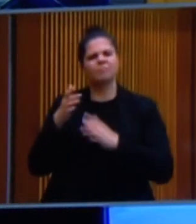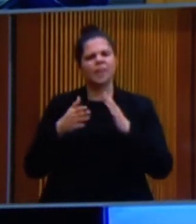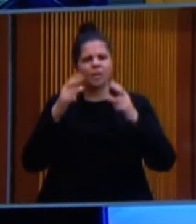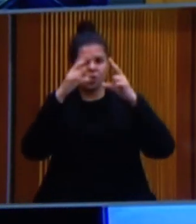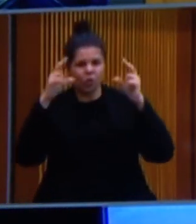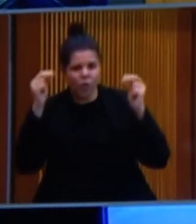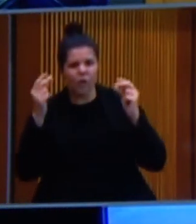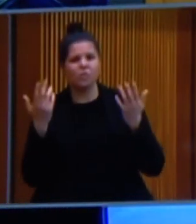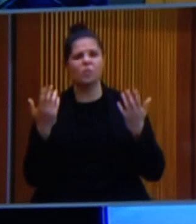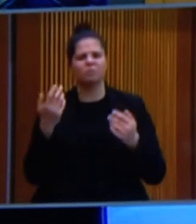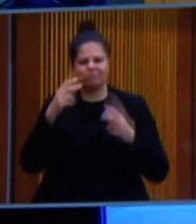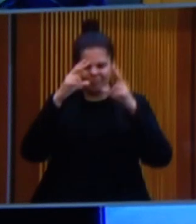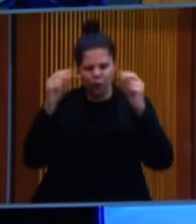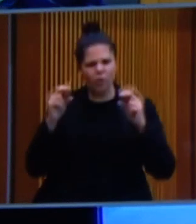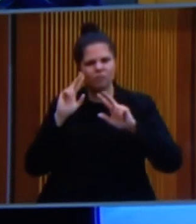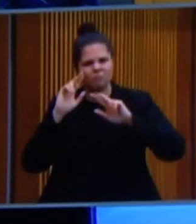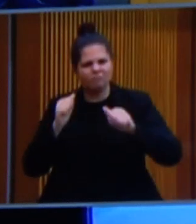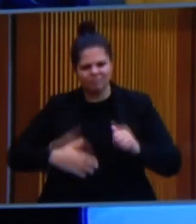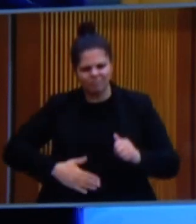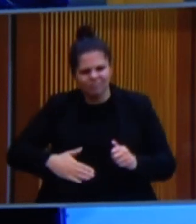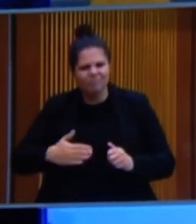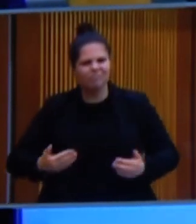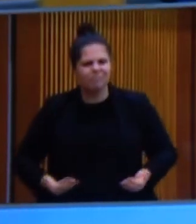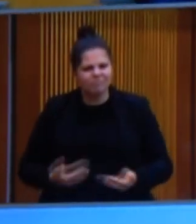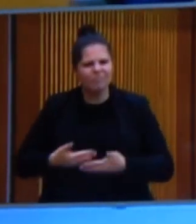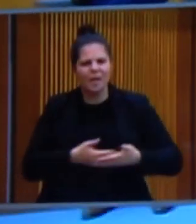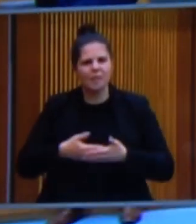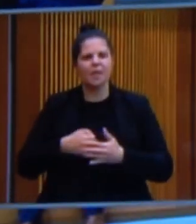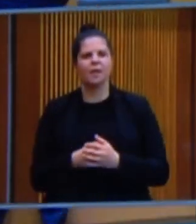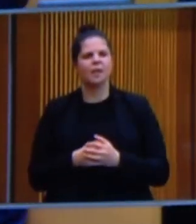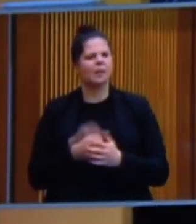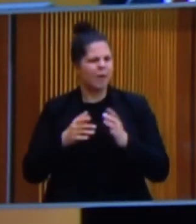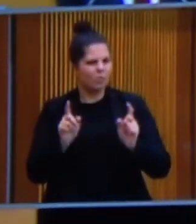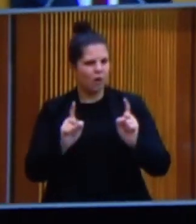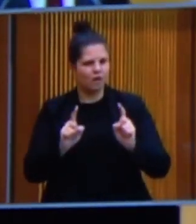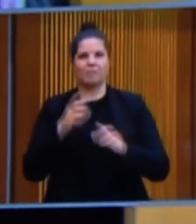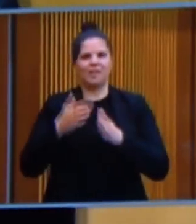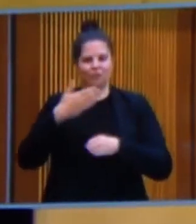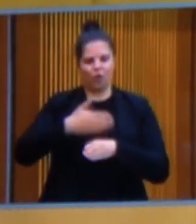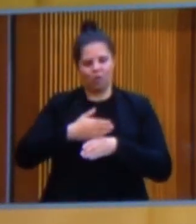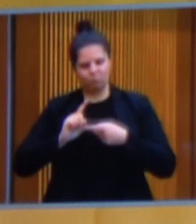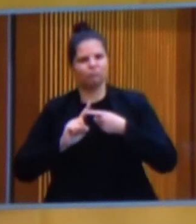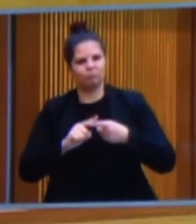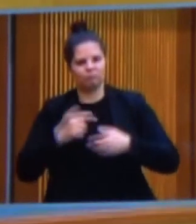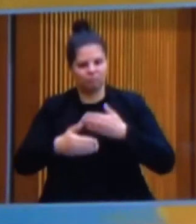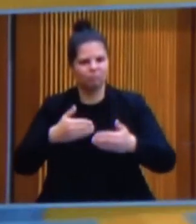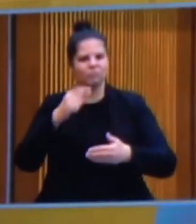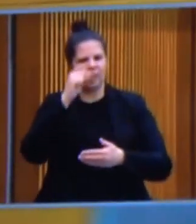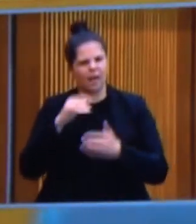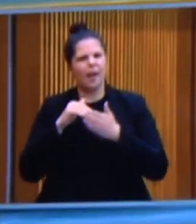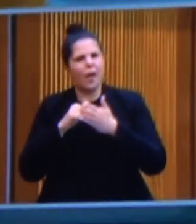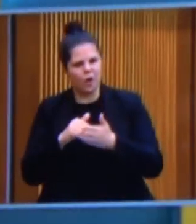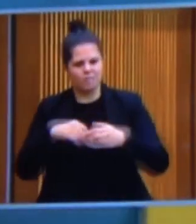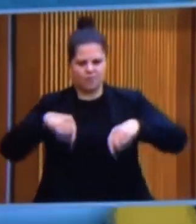in the private sector? It means job security for them, that they can contribute to the response of this now and